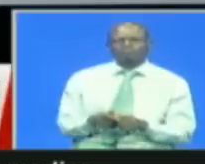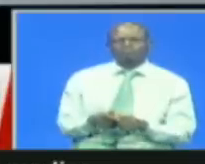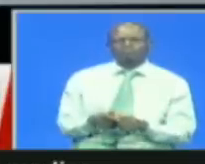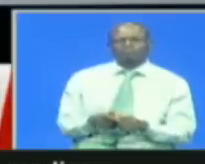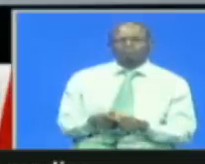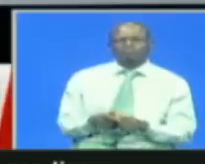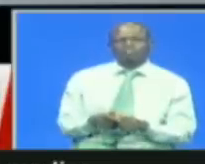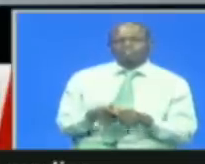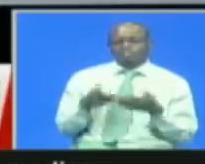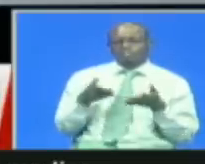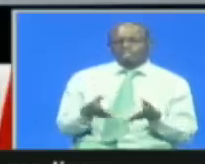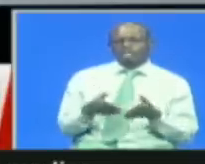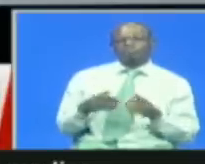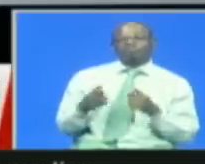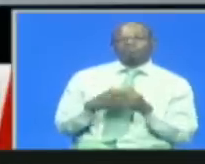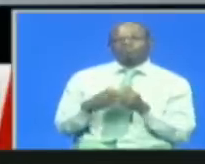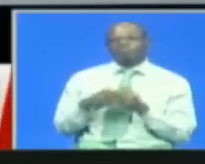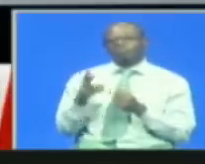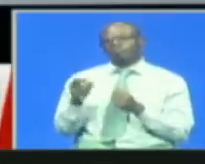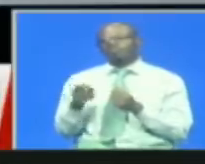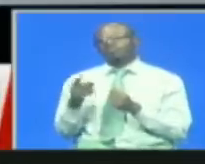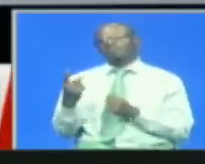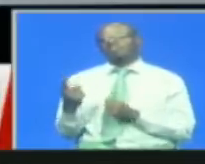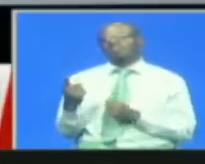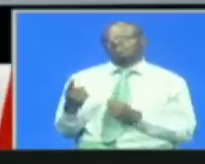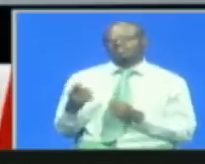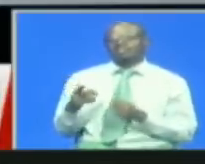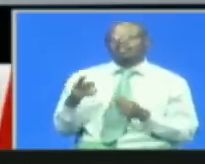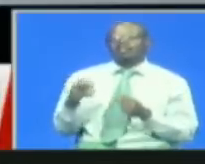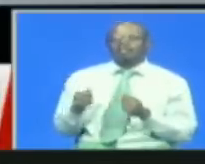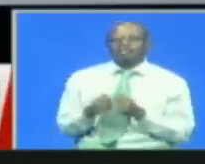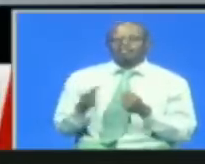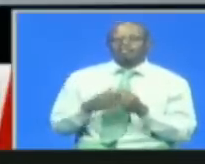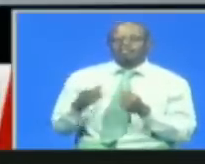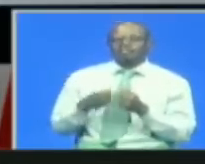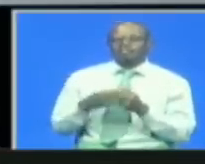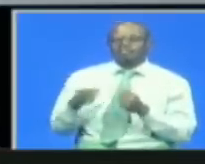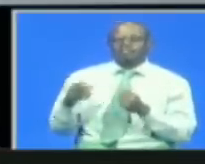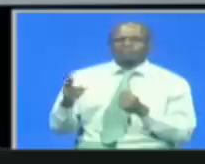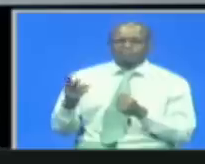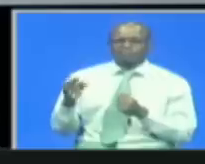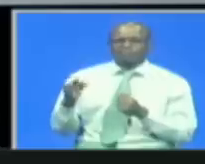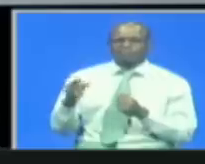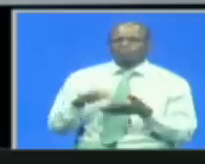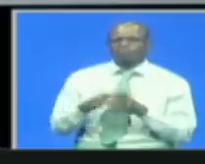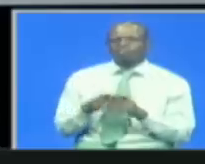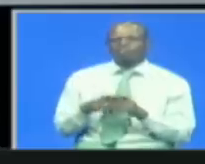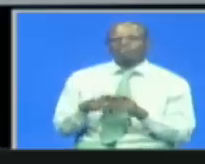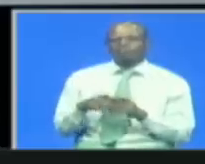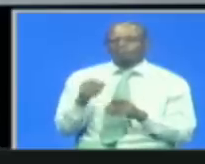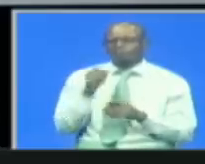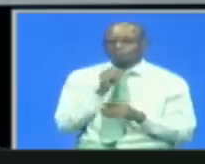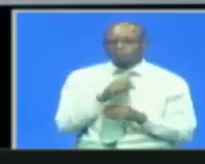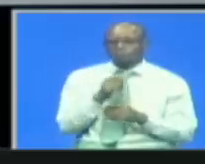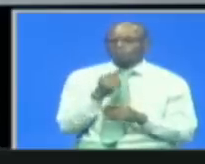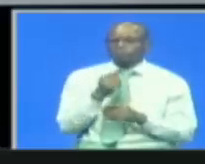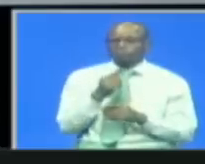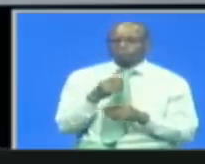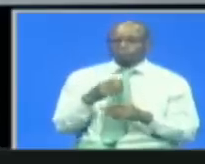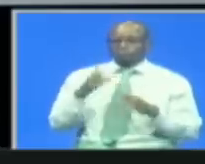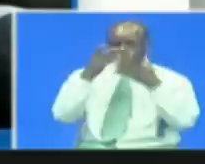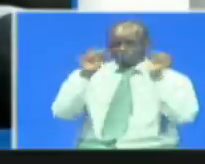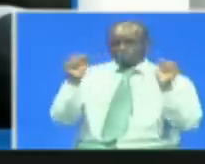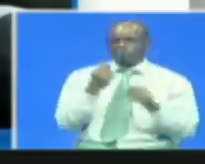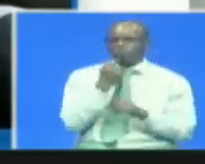Now, on September the 21st, 1983, retired President Daniel Arap Moi forcefully took over